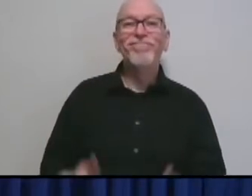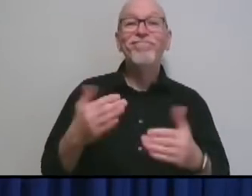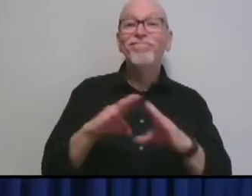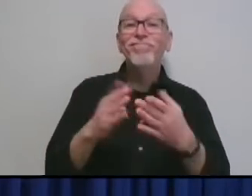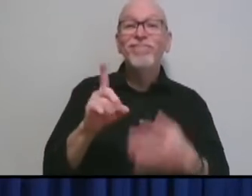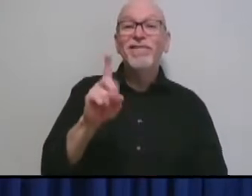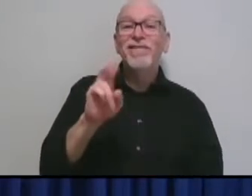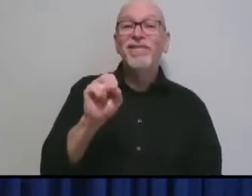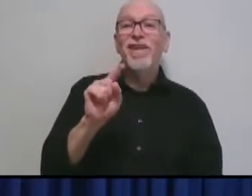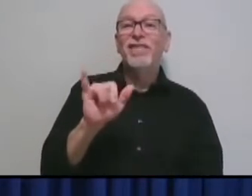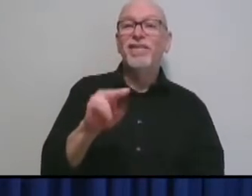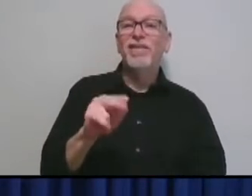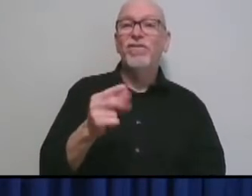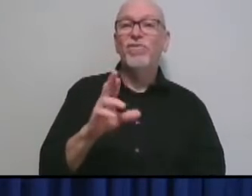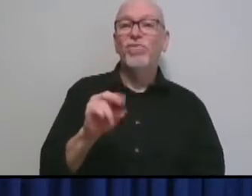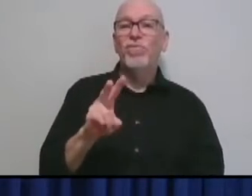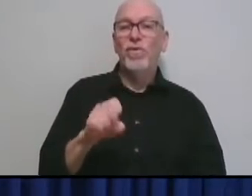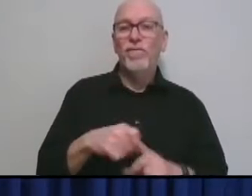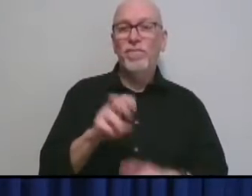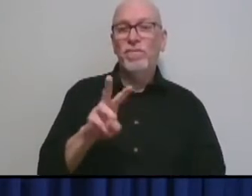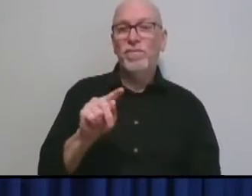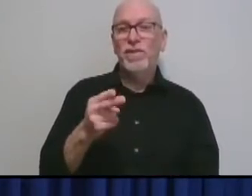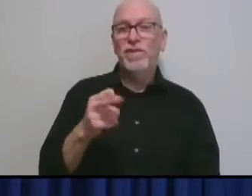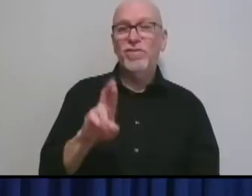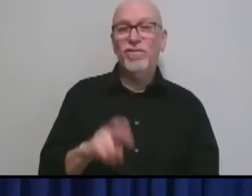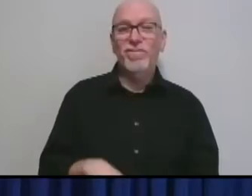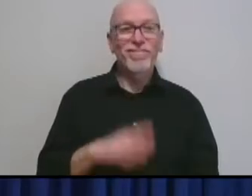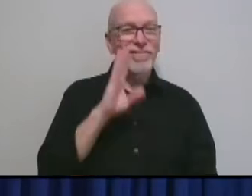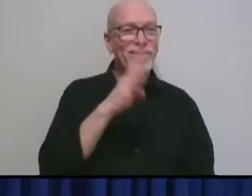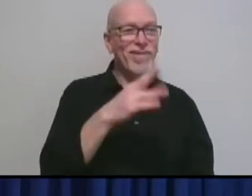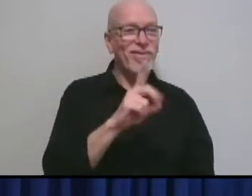Grove, WTHR. Afternoon, Dustin.